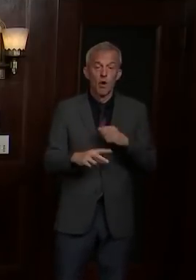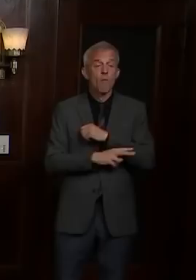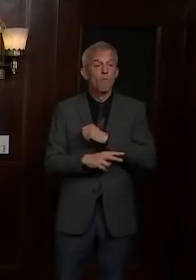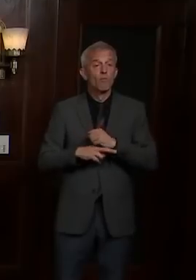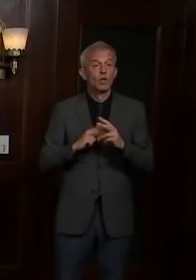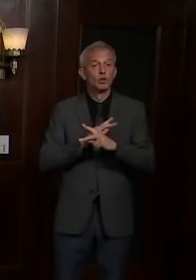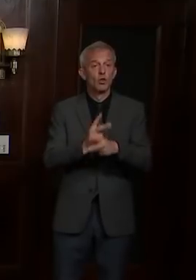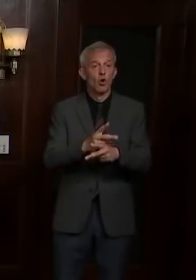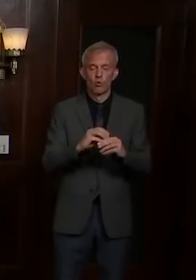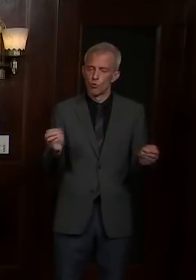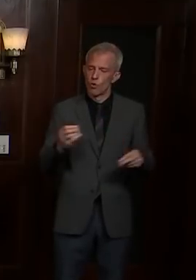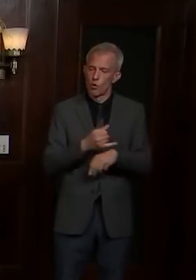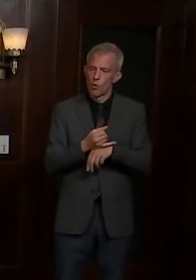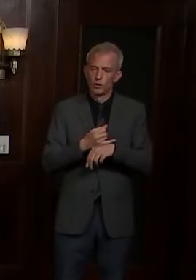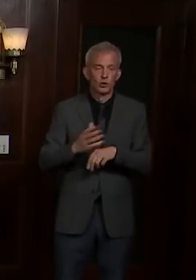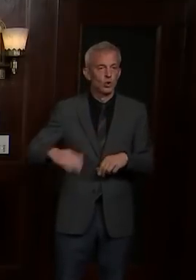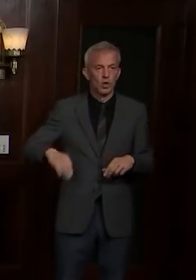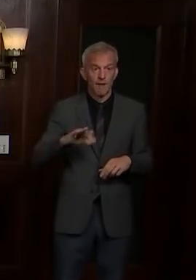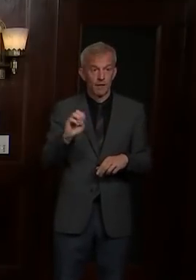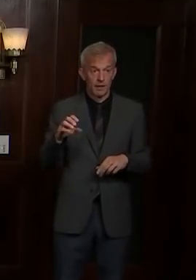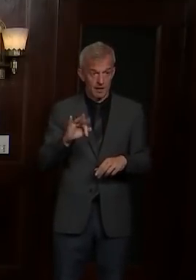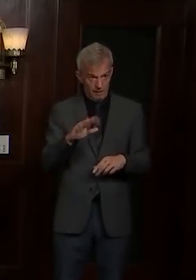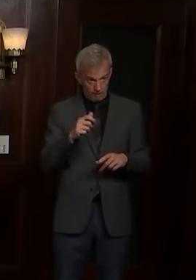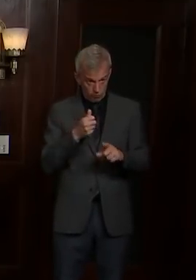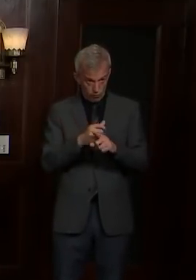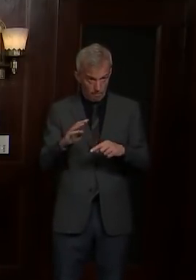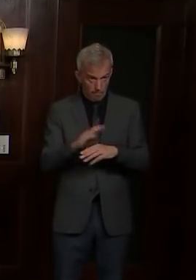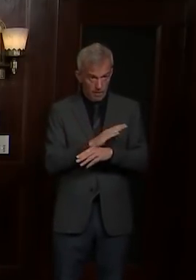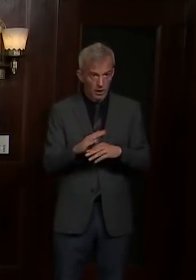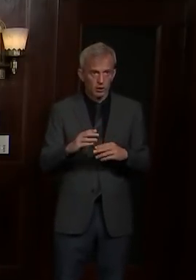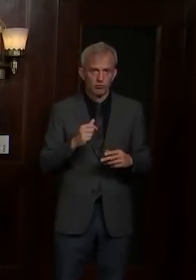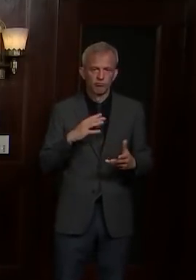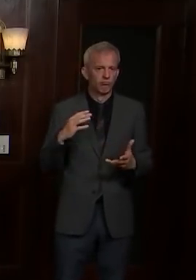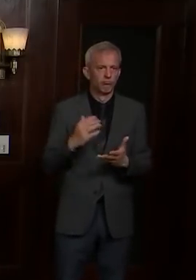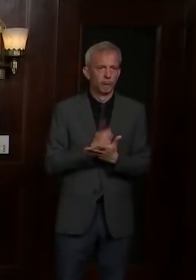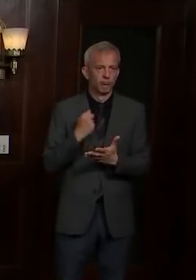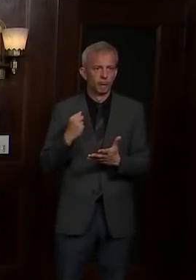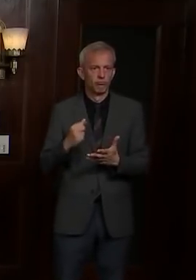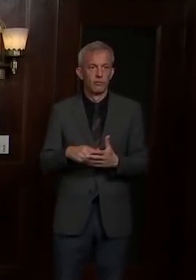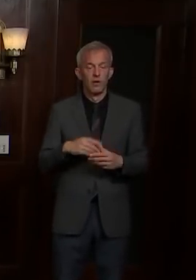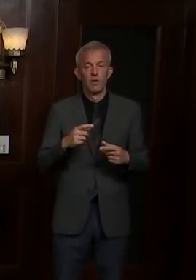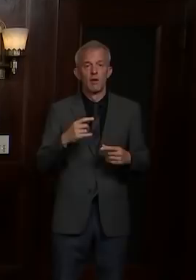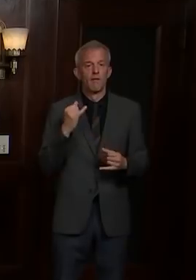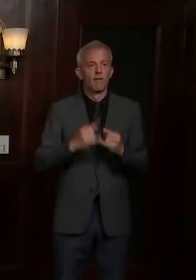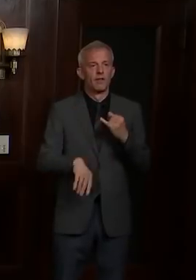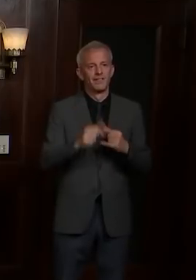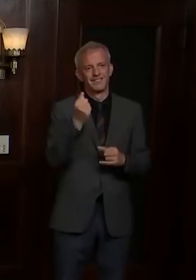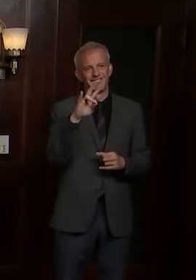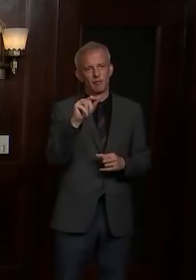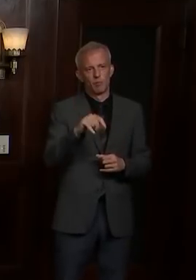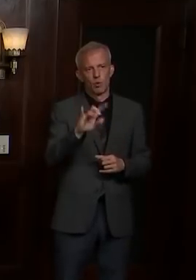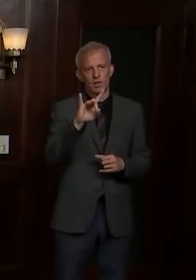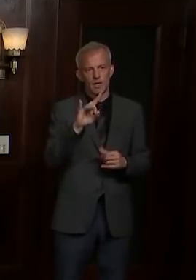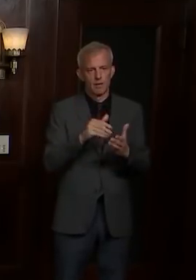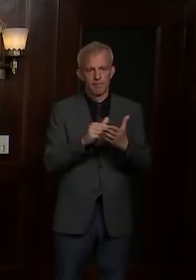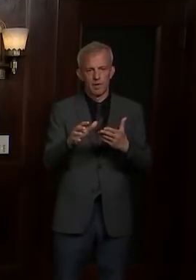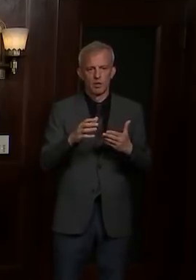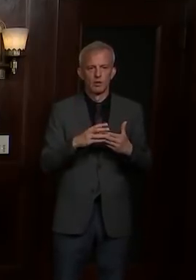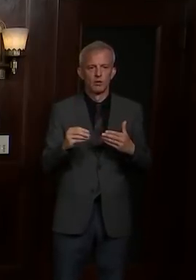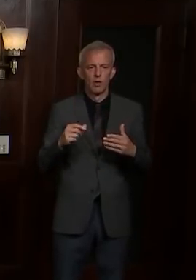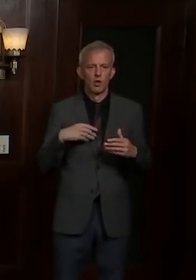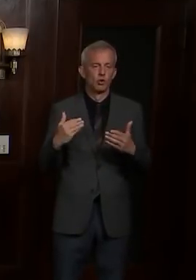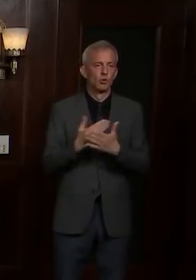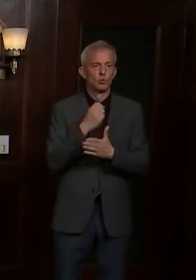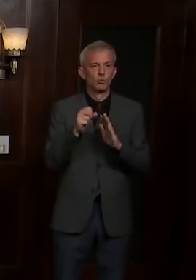late fees. So if you're a business, avail yourself of that. And finally, there's $17.8 million in new state initiatives on the